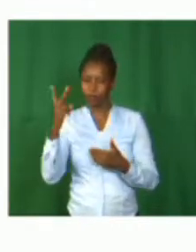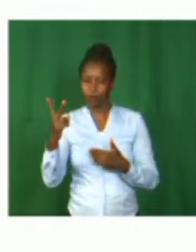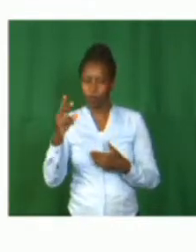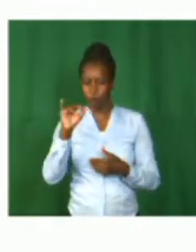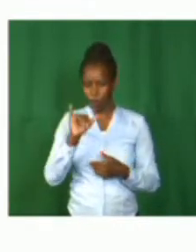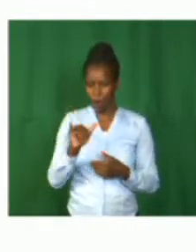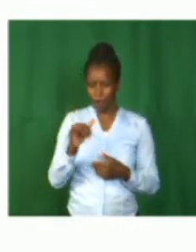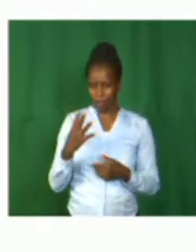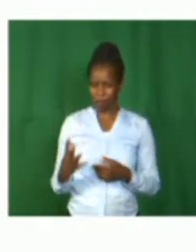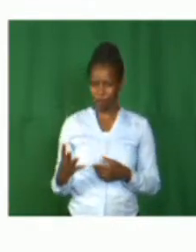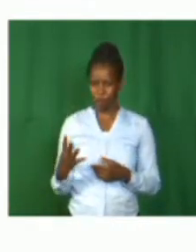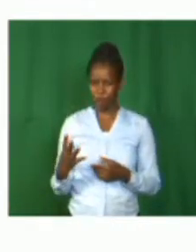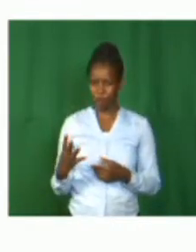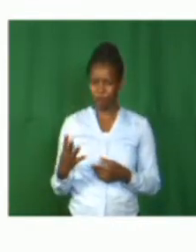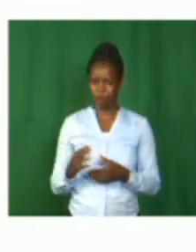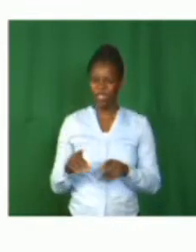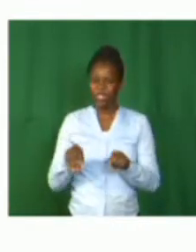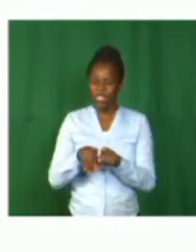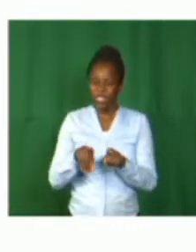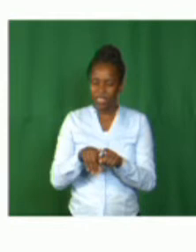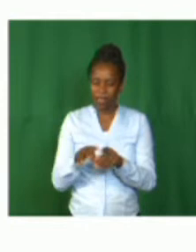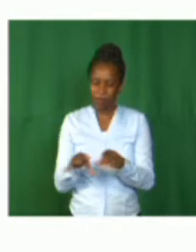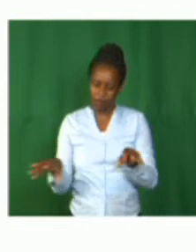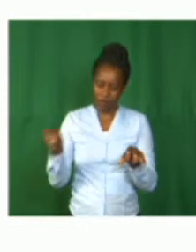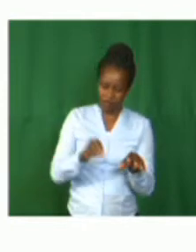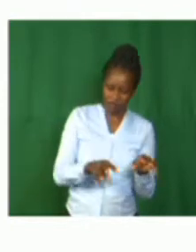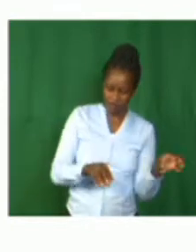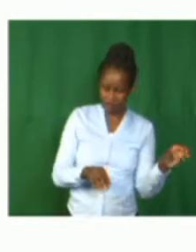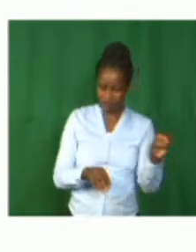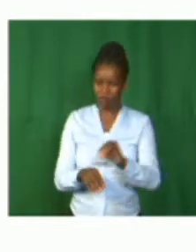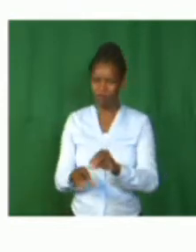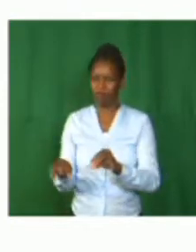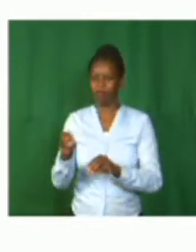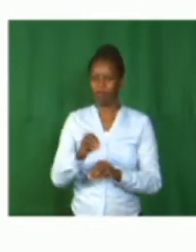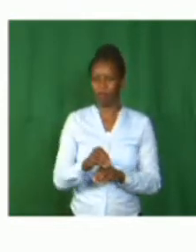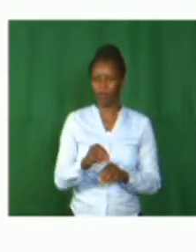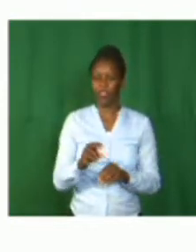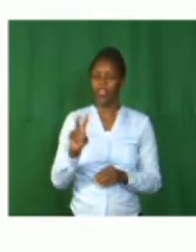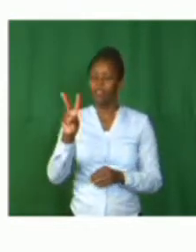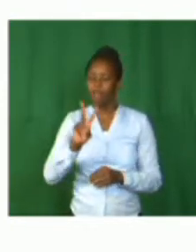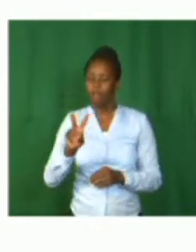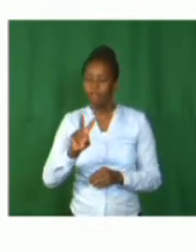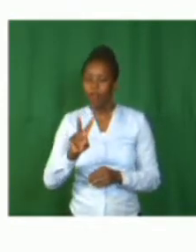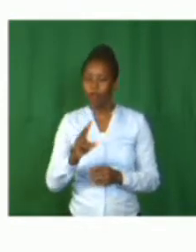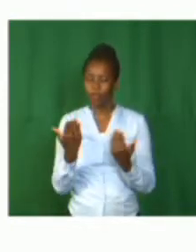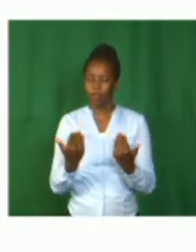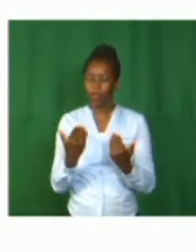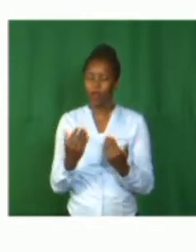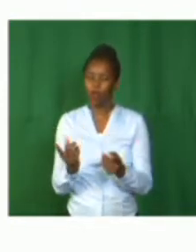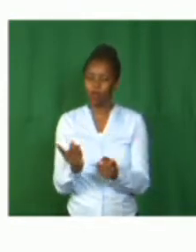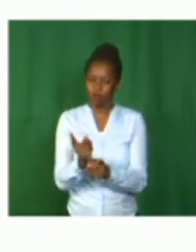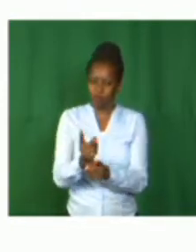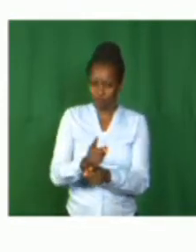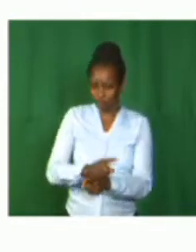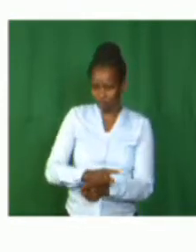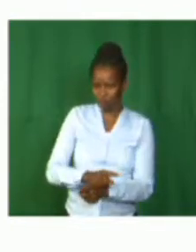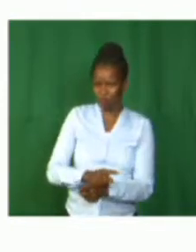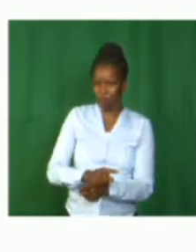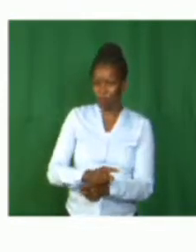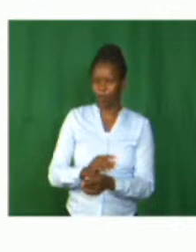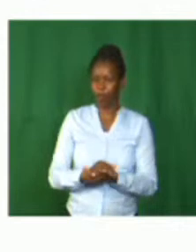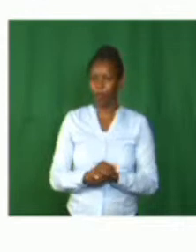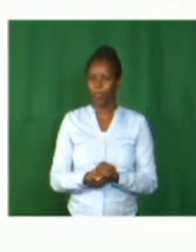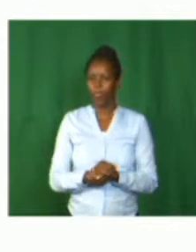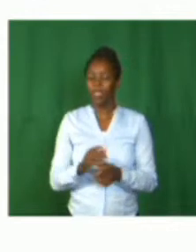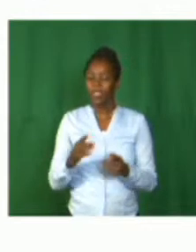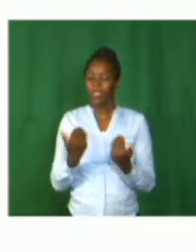4. Now you substitute the same values of x here in the formula, and this is what these are the values that you are going to get now, and then you present them by means